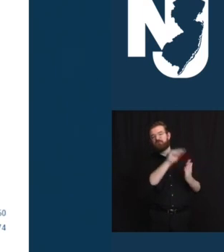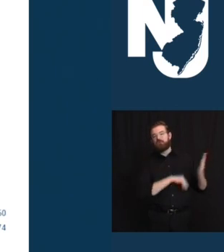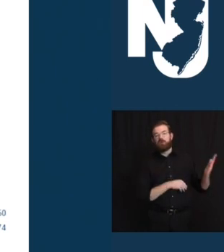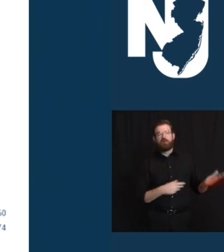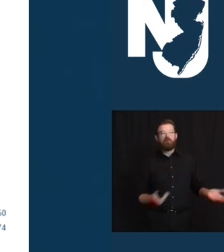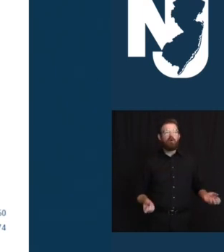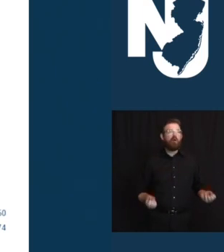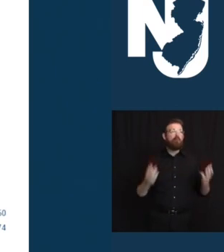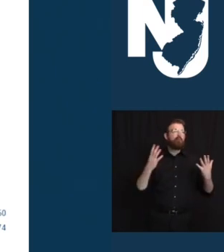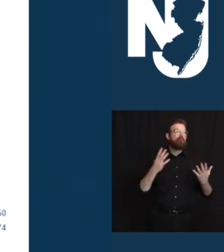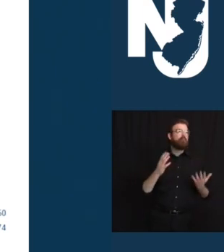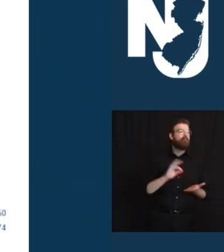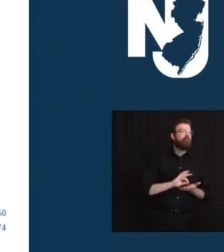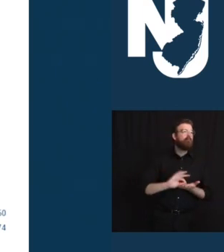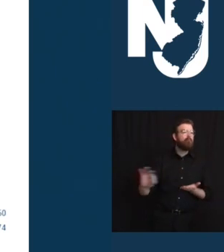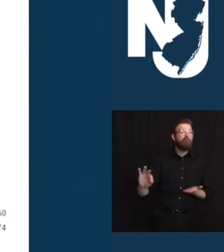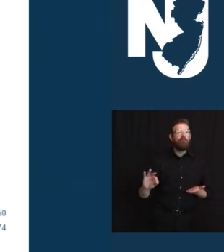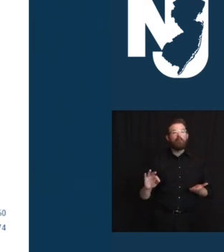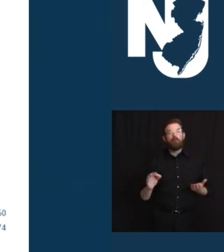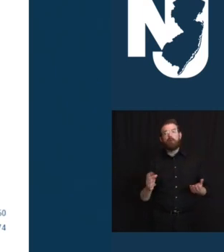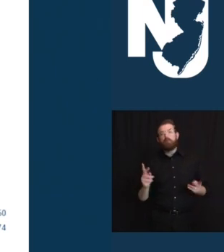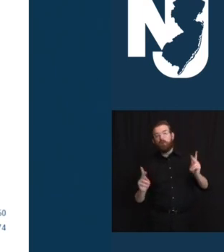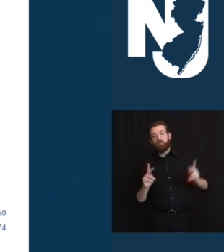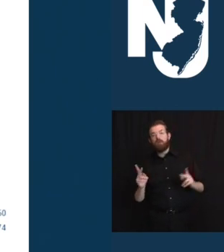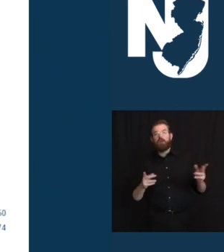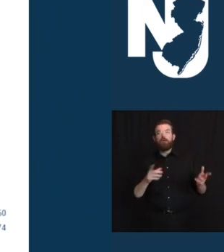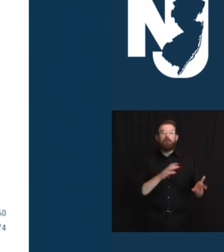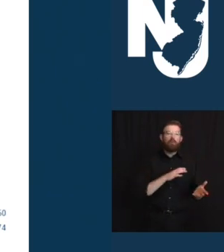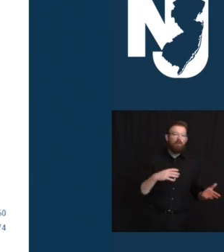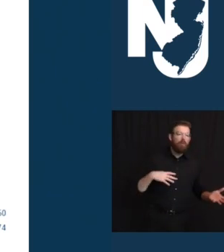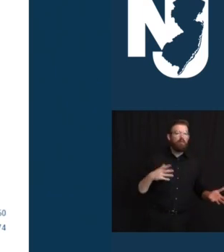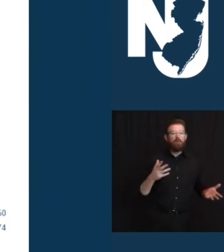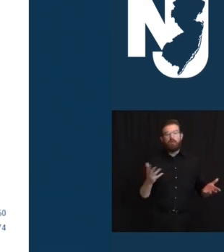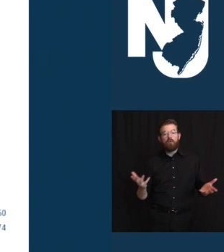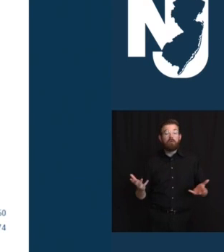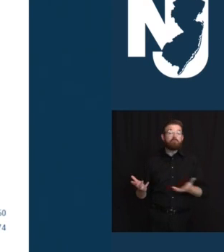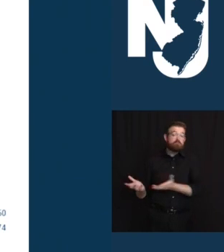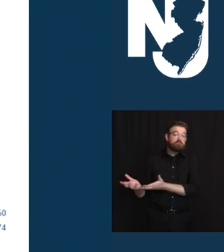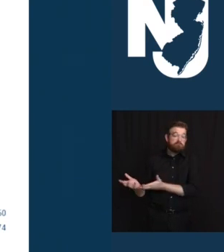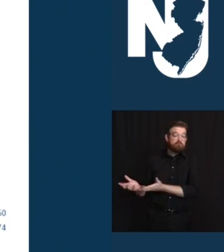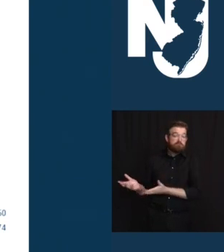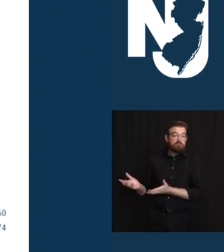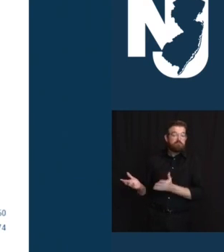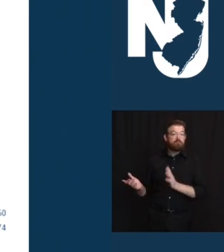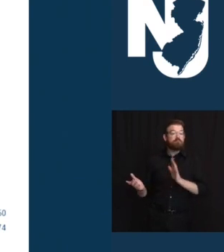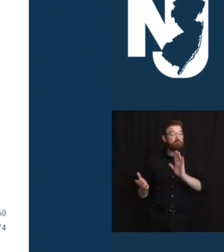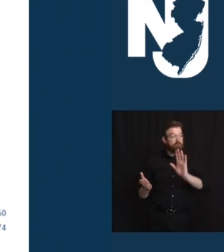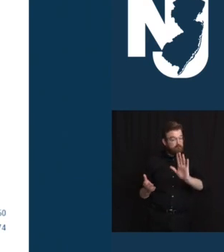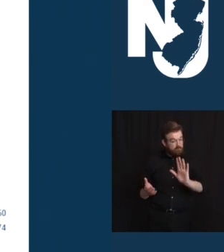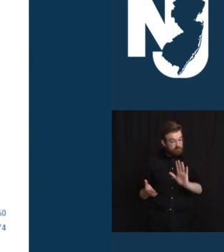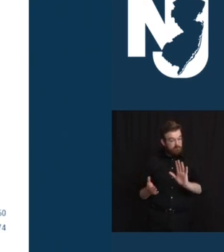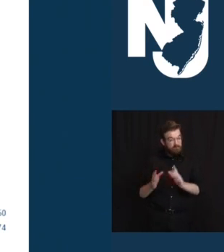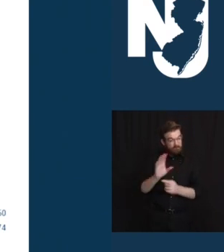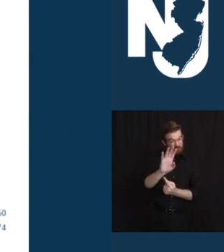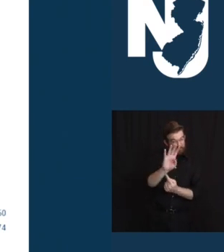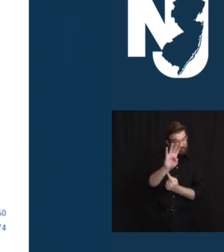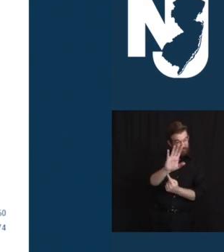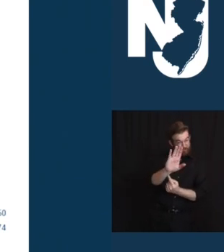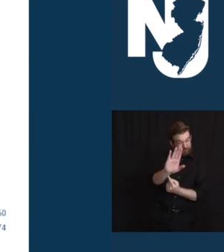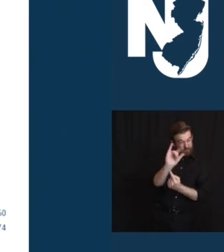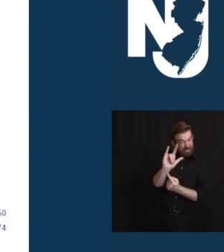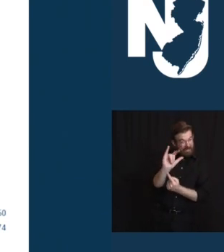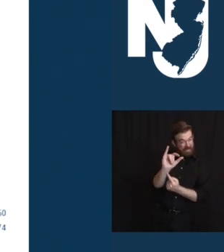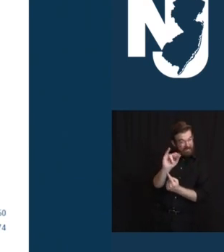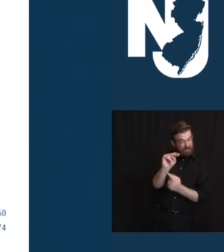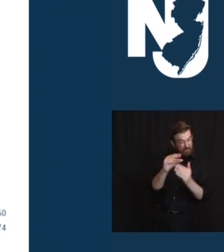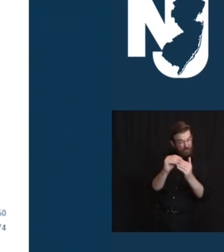that. The census impacts more than, you ready? $45 billion in annual